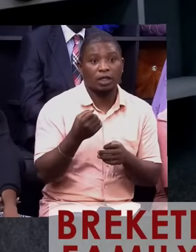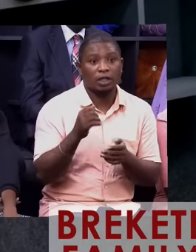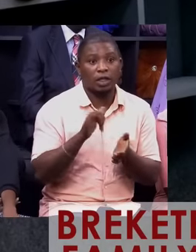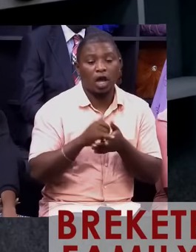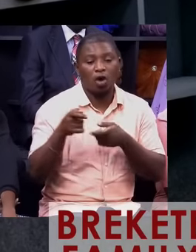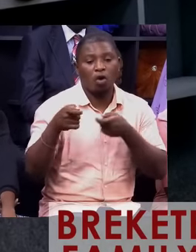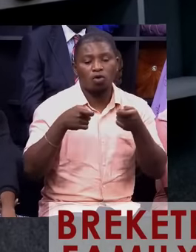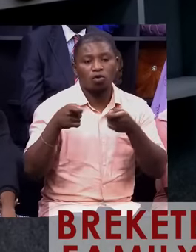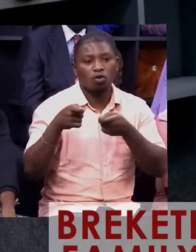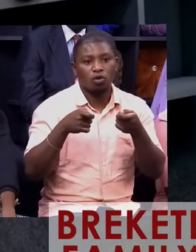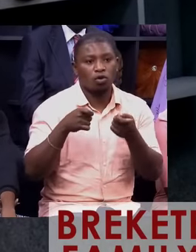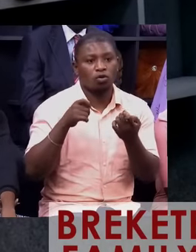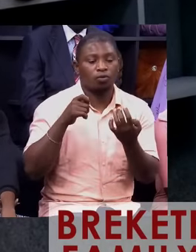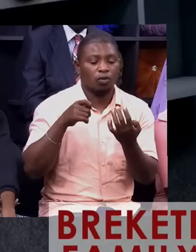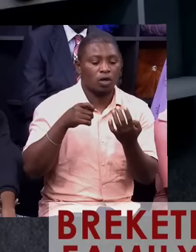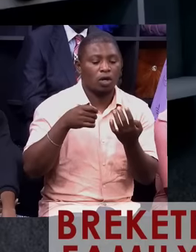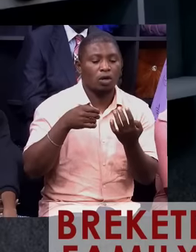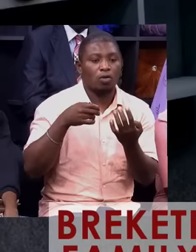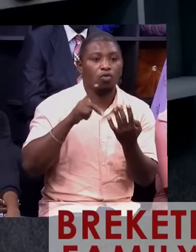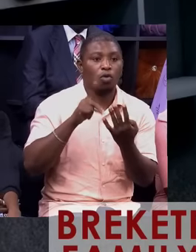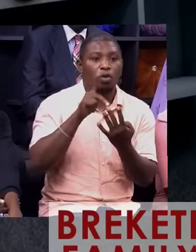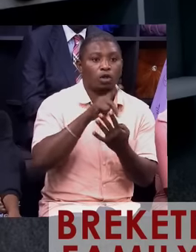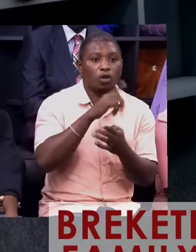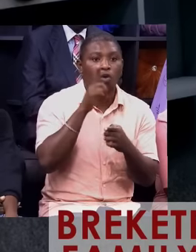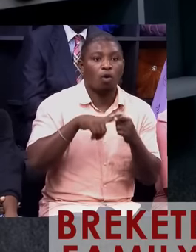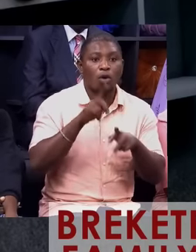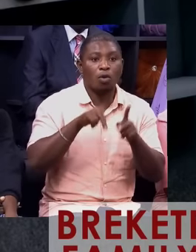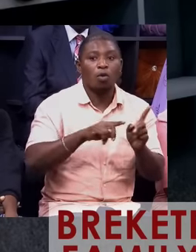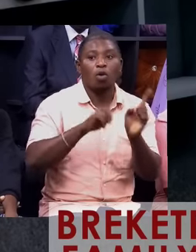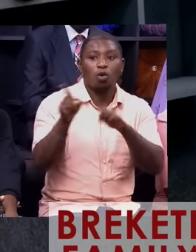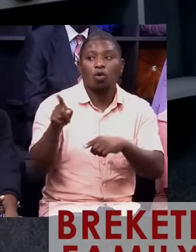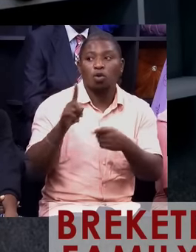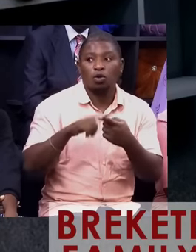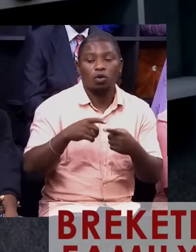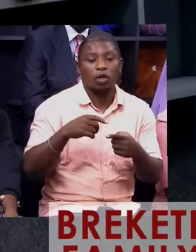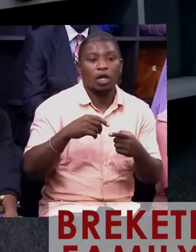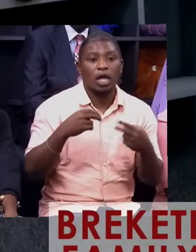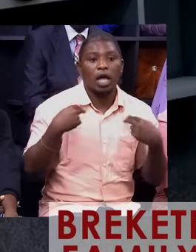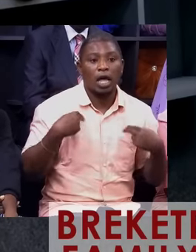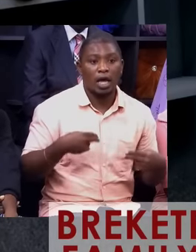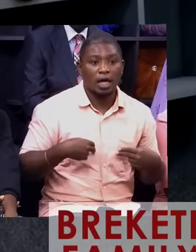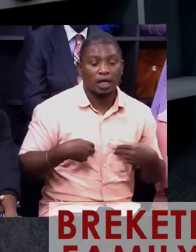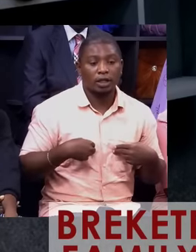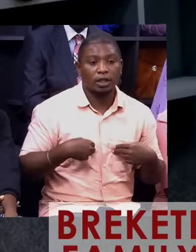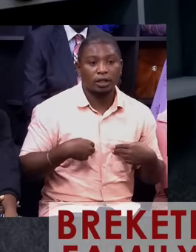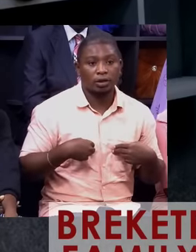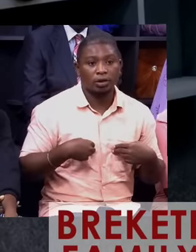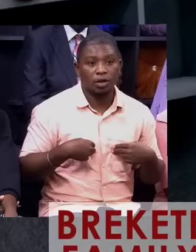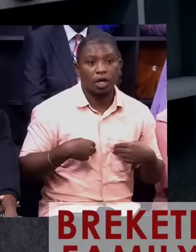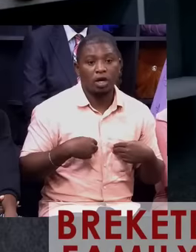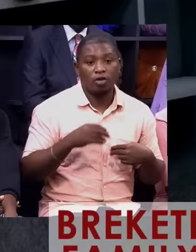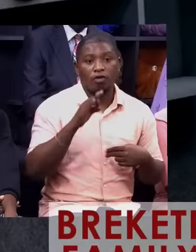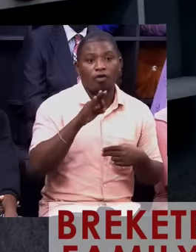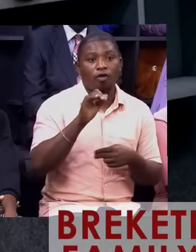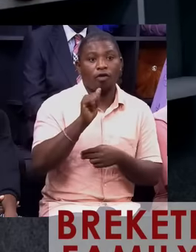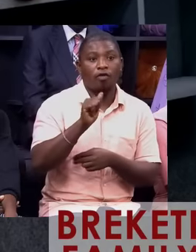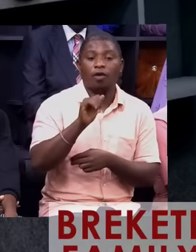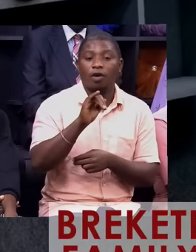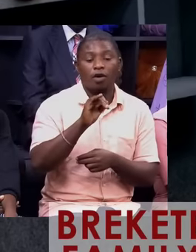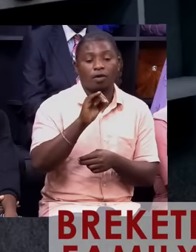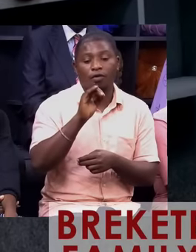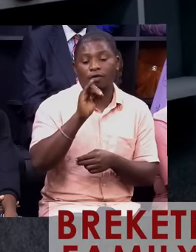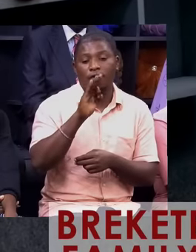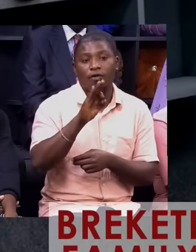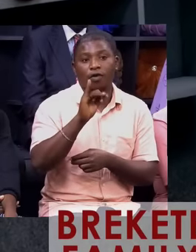controls population when people go to the health fle they will tell you we want to control but these are the options that are